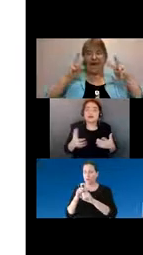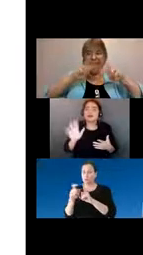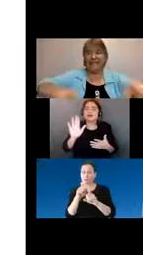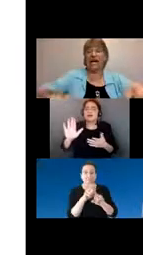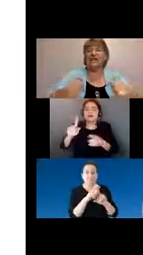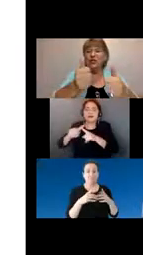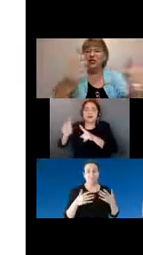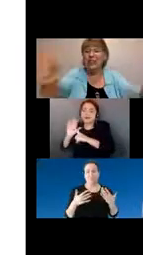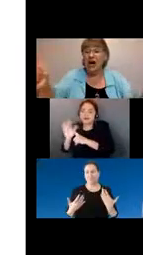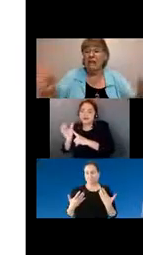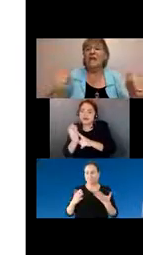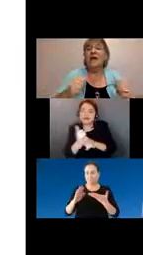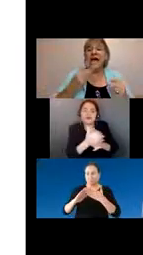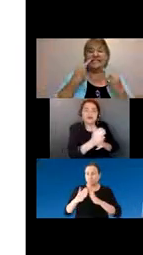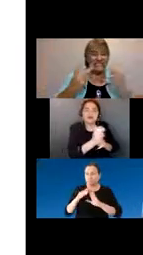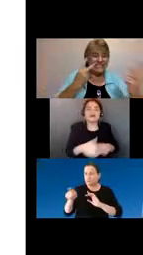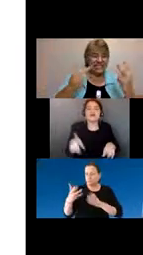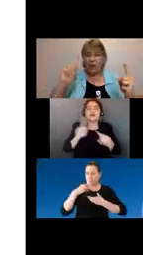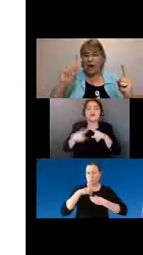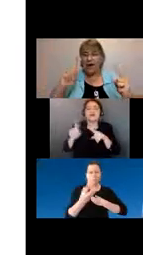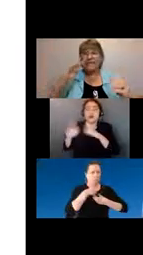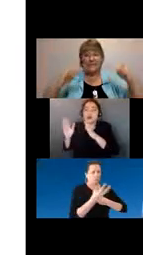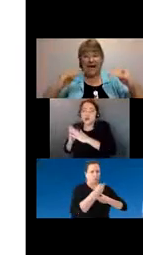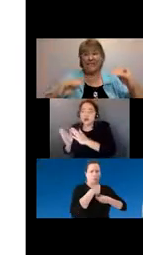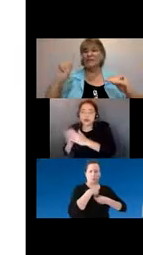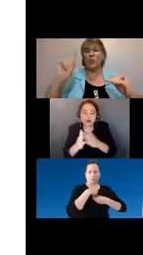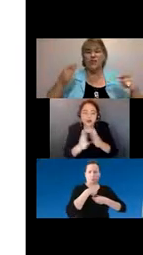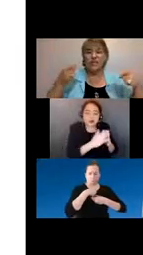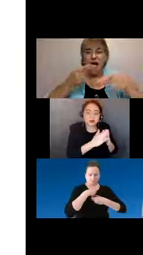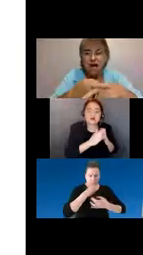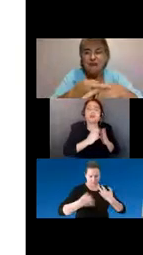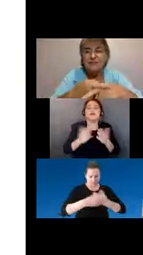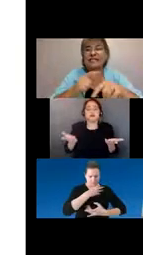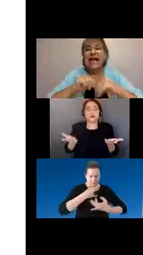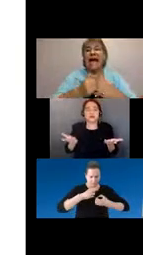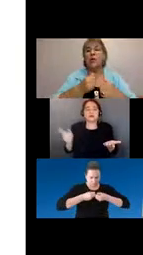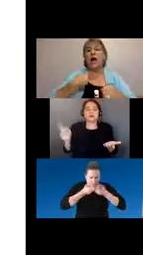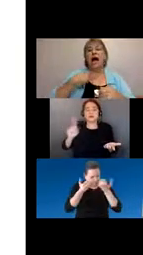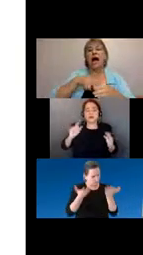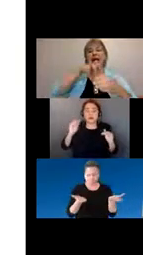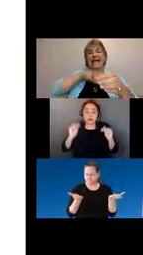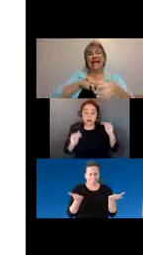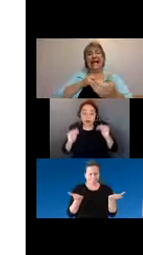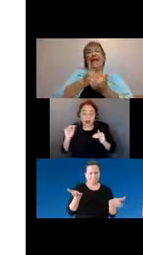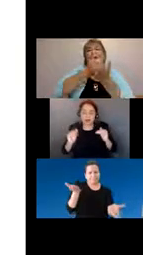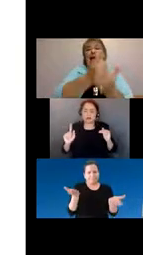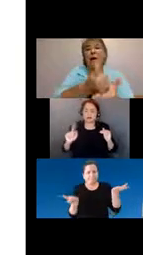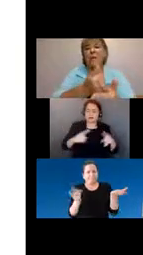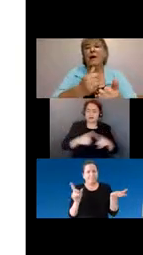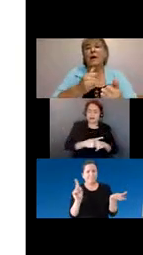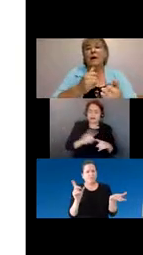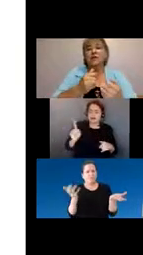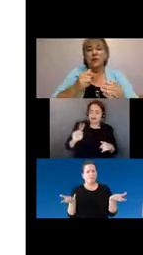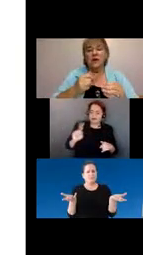to analyze yourself and see where is the balance, where's the conflict, how I can